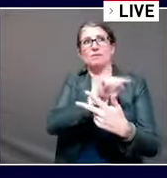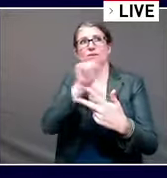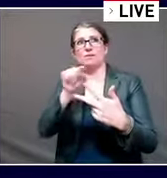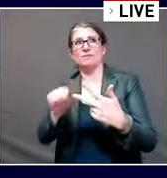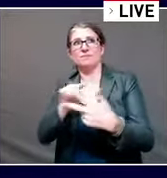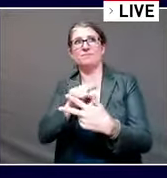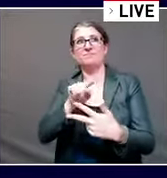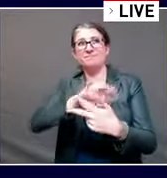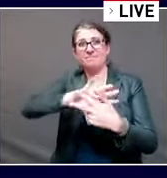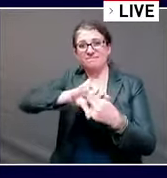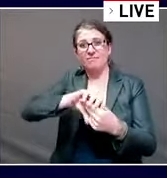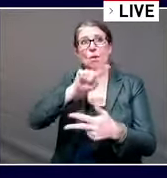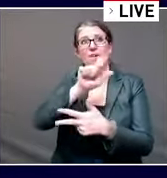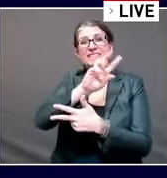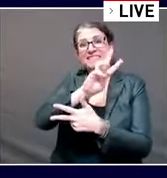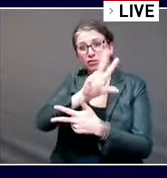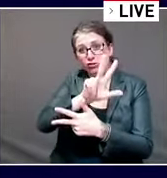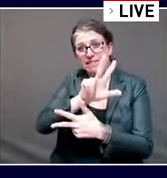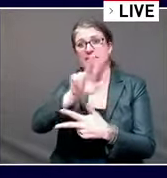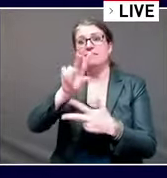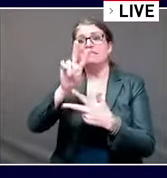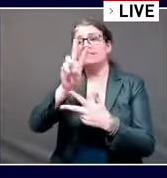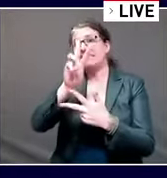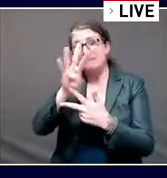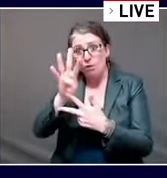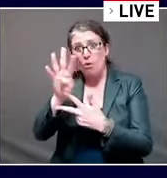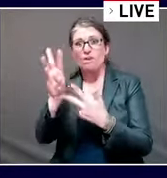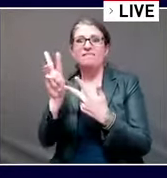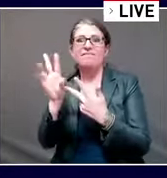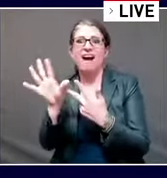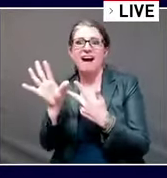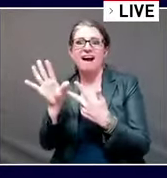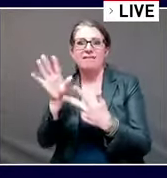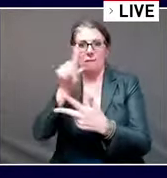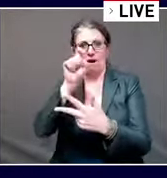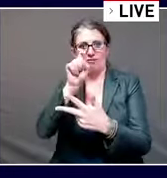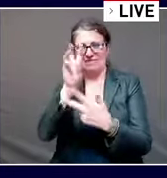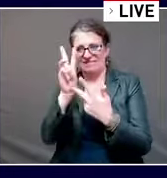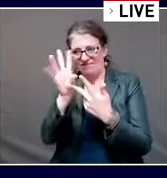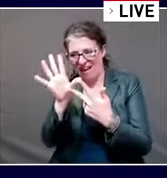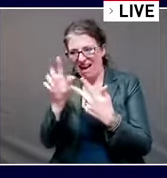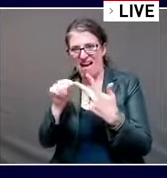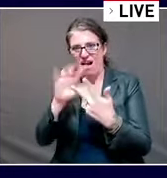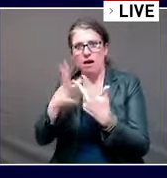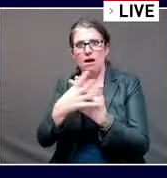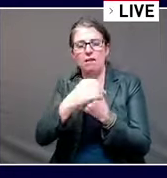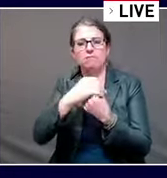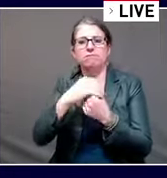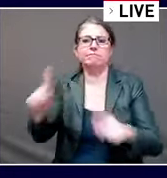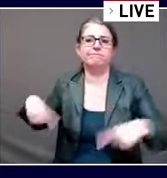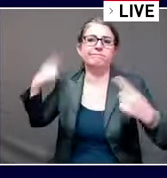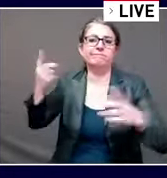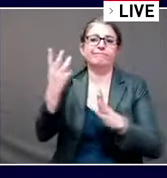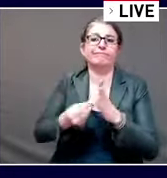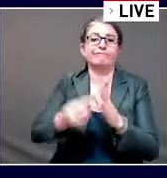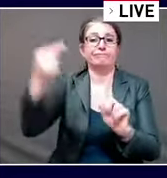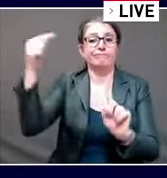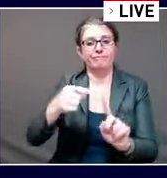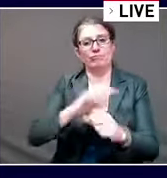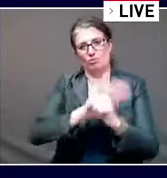164th, and 165th deaths associated with COVID-19 in Maine. I'd like to take a moment